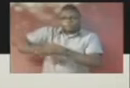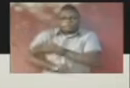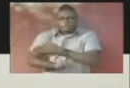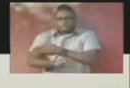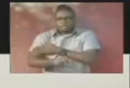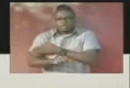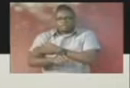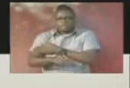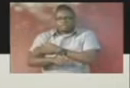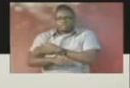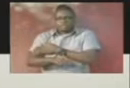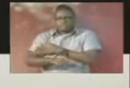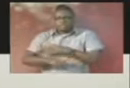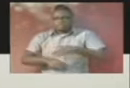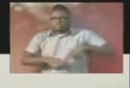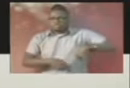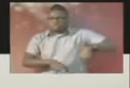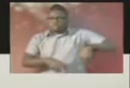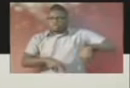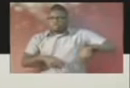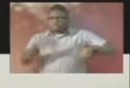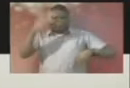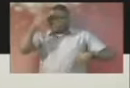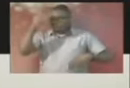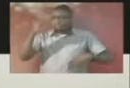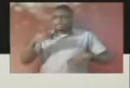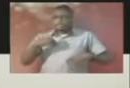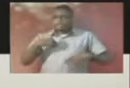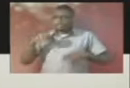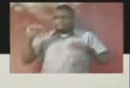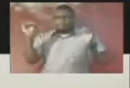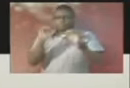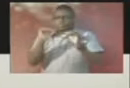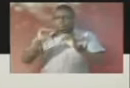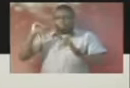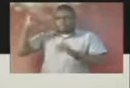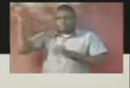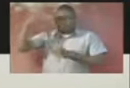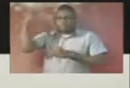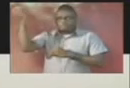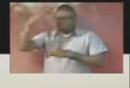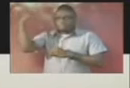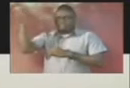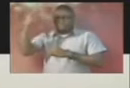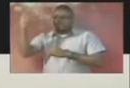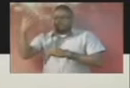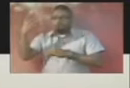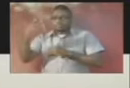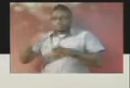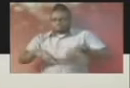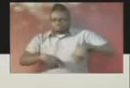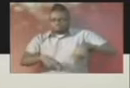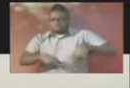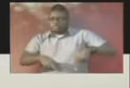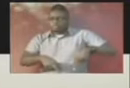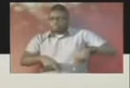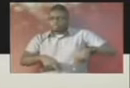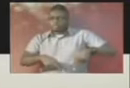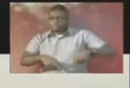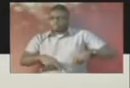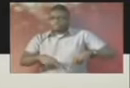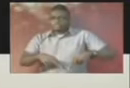of ambulance services. So can we have an update on the staffing and availability